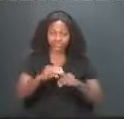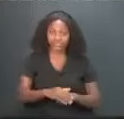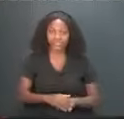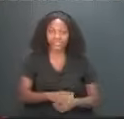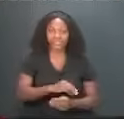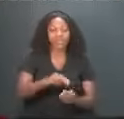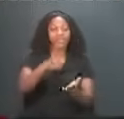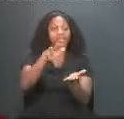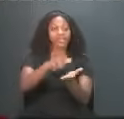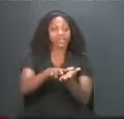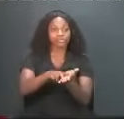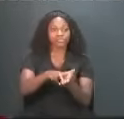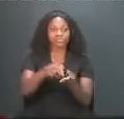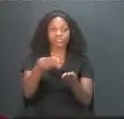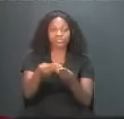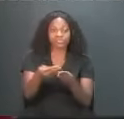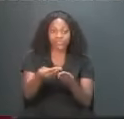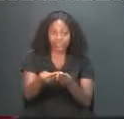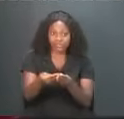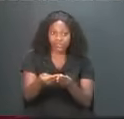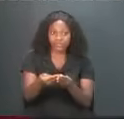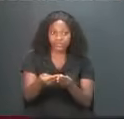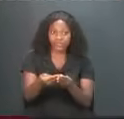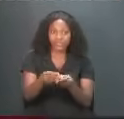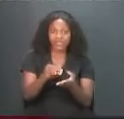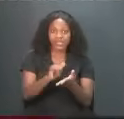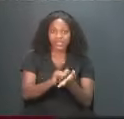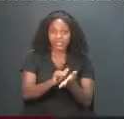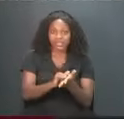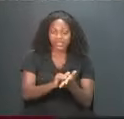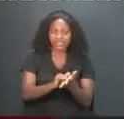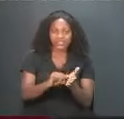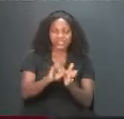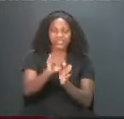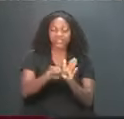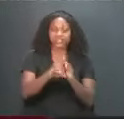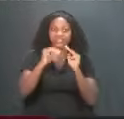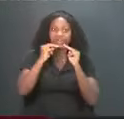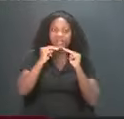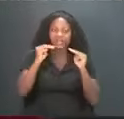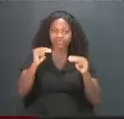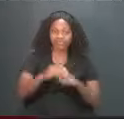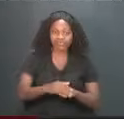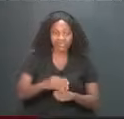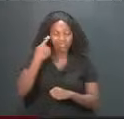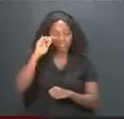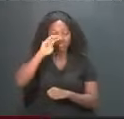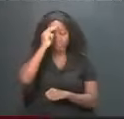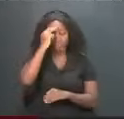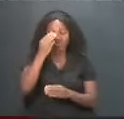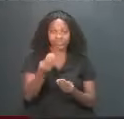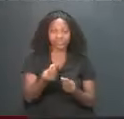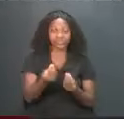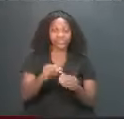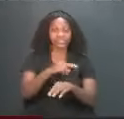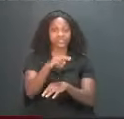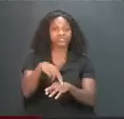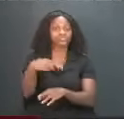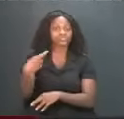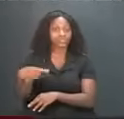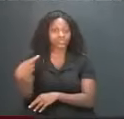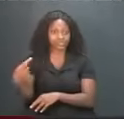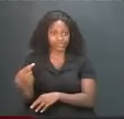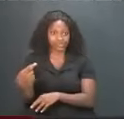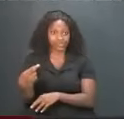pass the amount of money stated in this motion for the Ministry of Lands and Natural Resources and